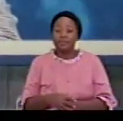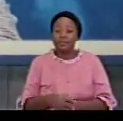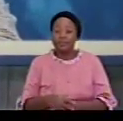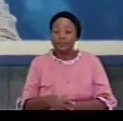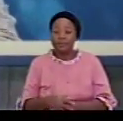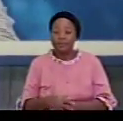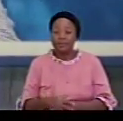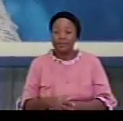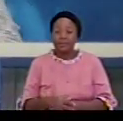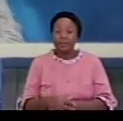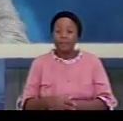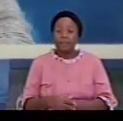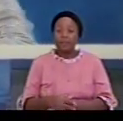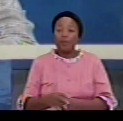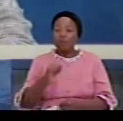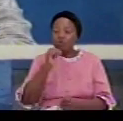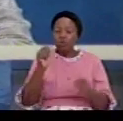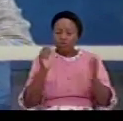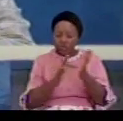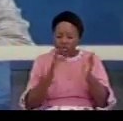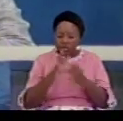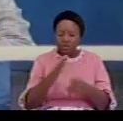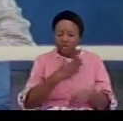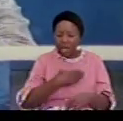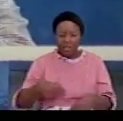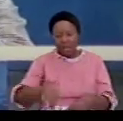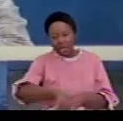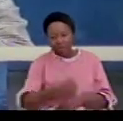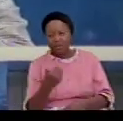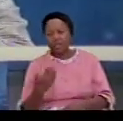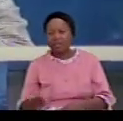Not Jesus and another thing.